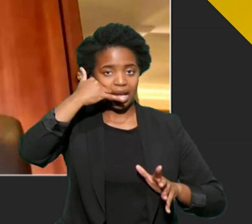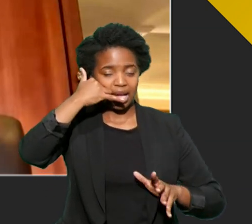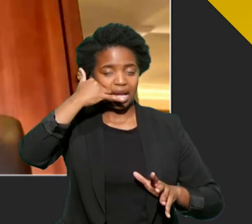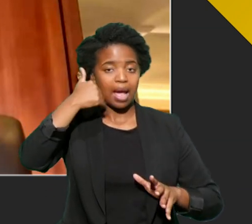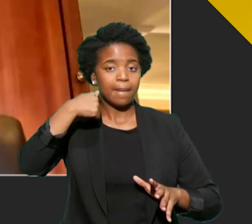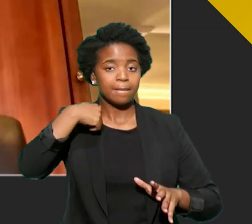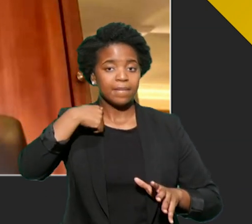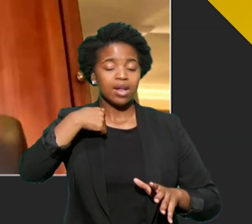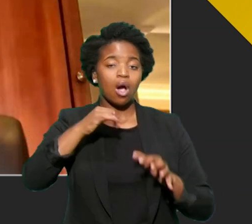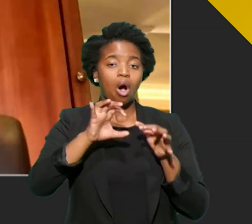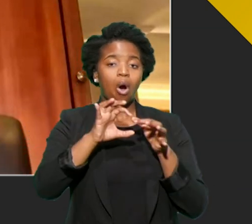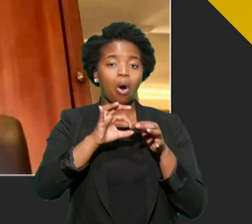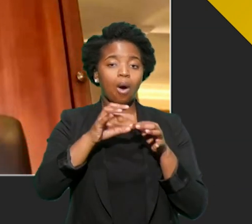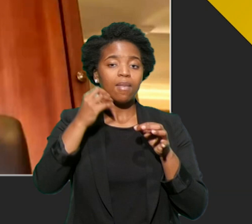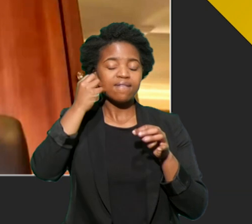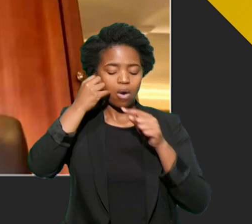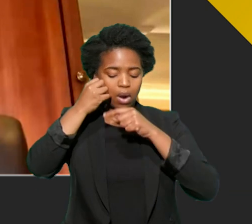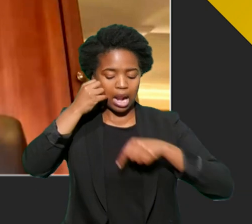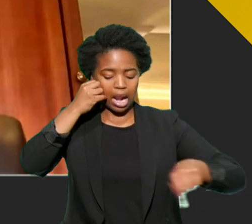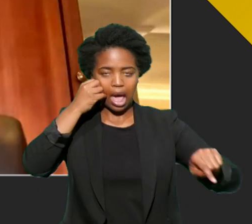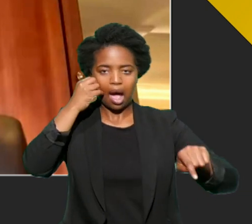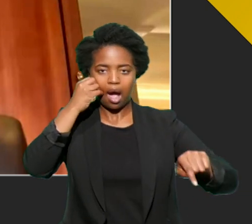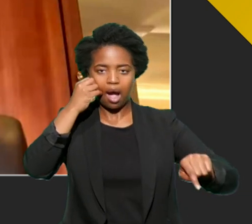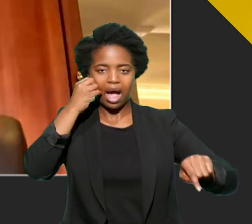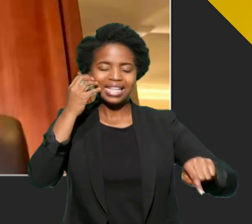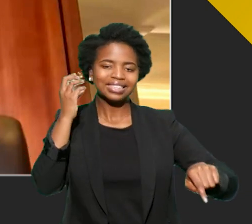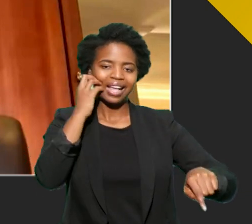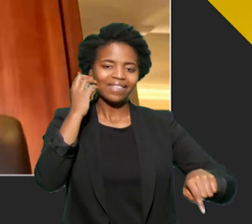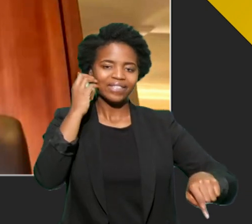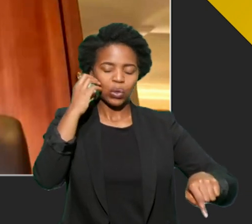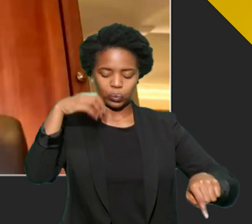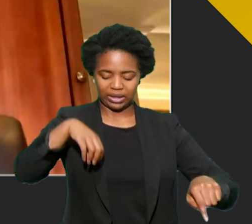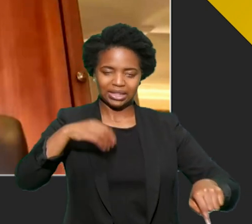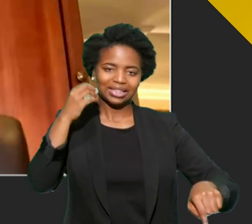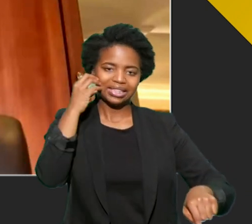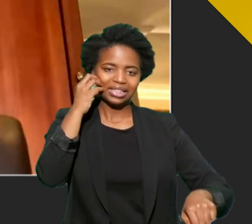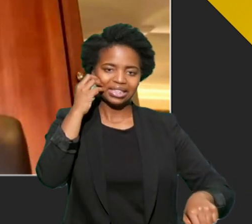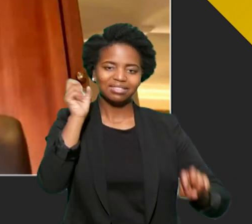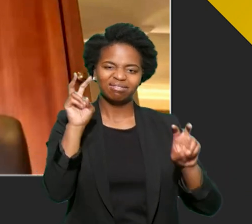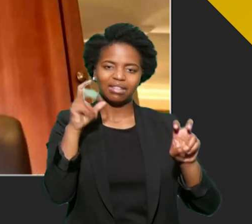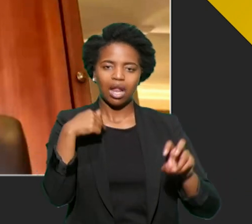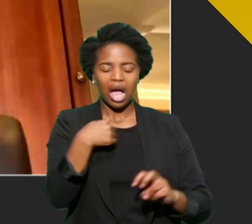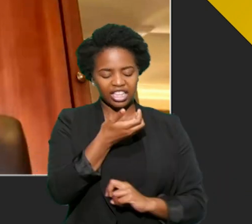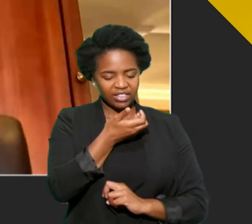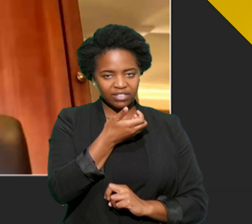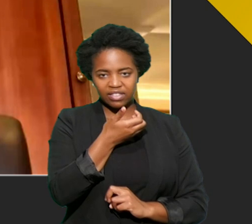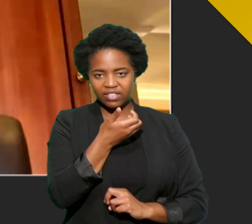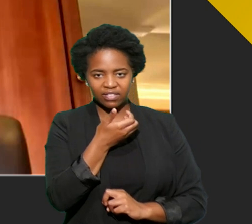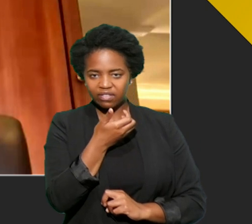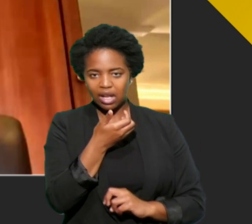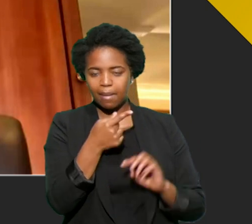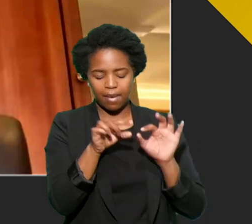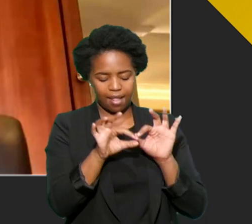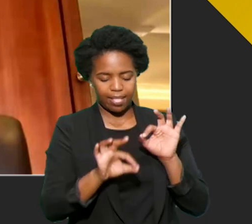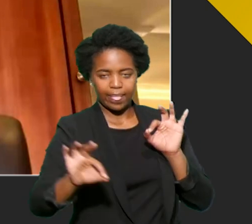phone. So a simple example is what you would call a walkie-talkie. But the problem with